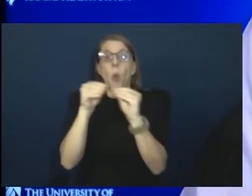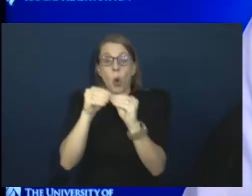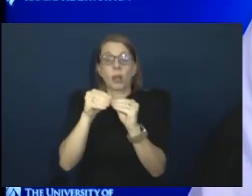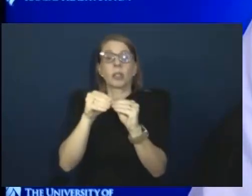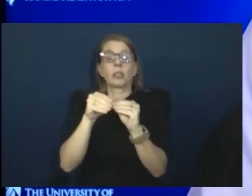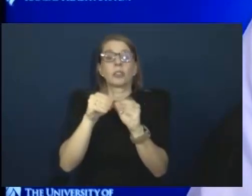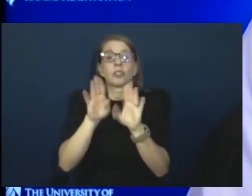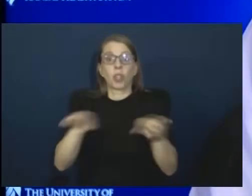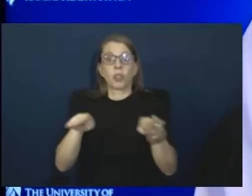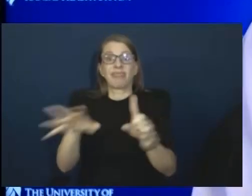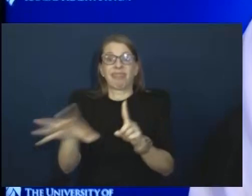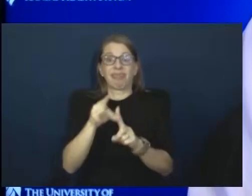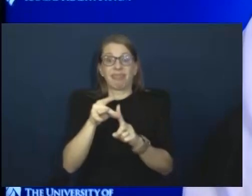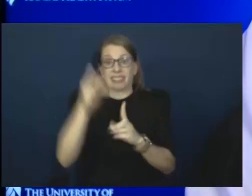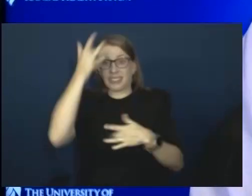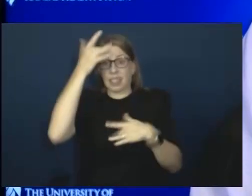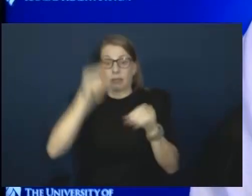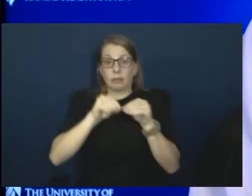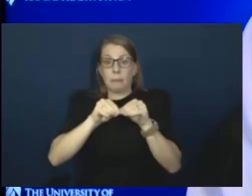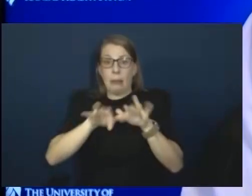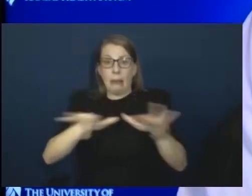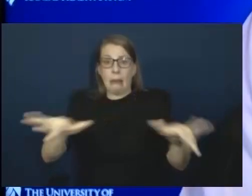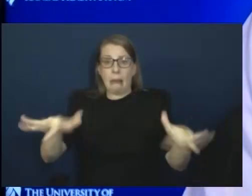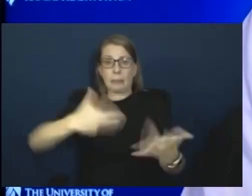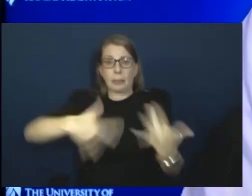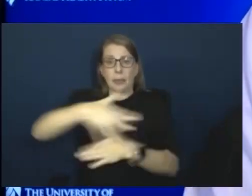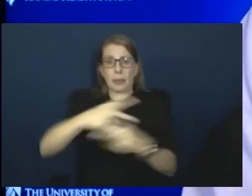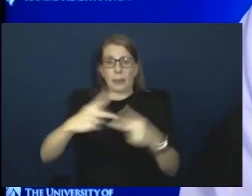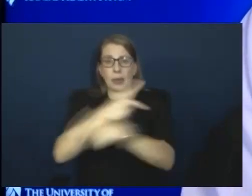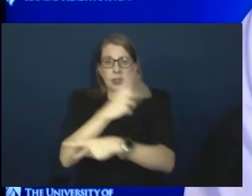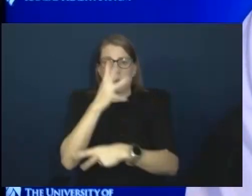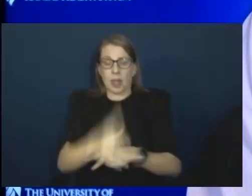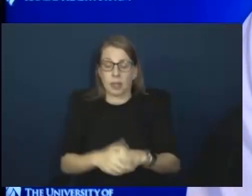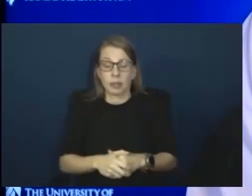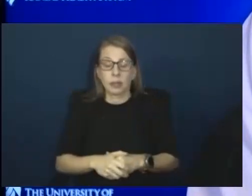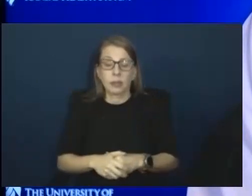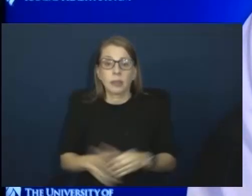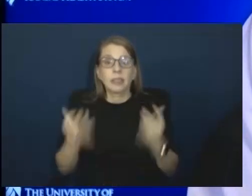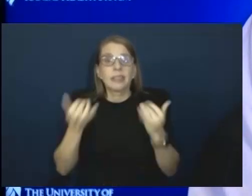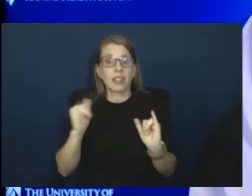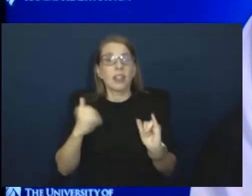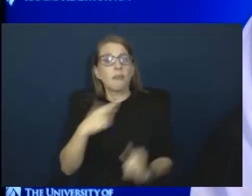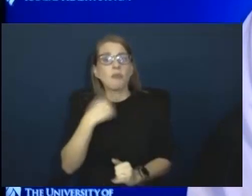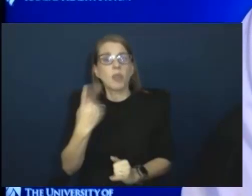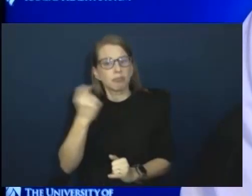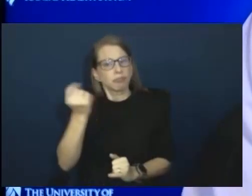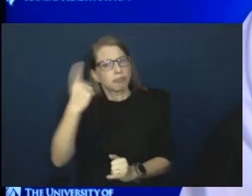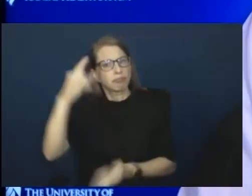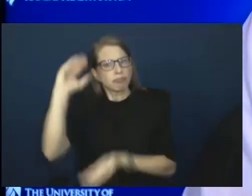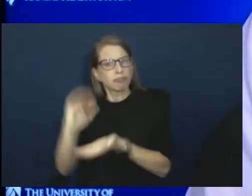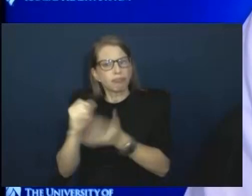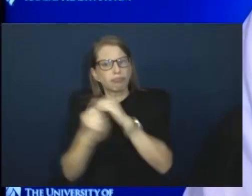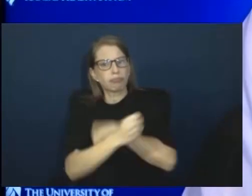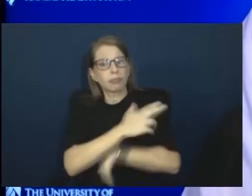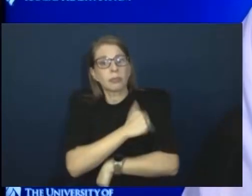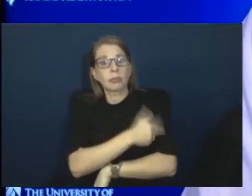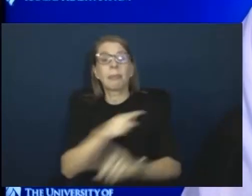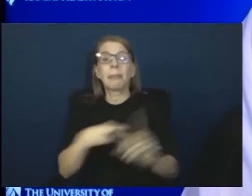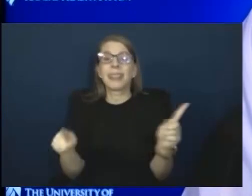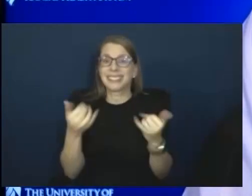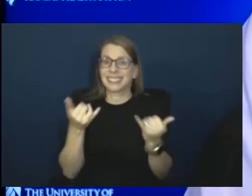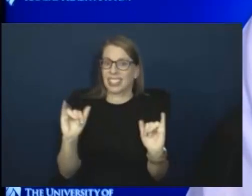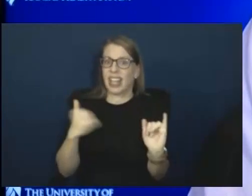will have more children affected. They still have a risk, although low, of going to the hospital, but they also have that risk